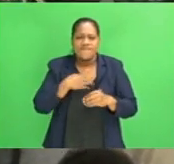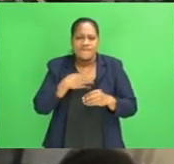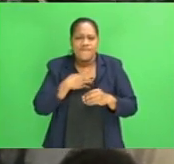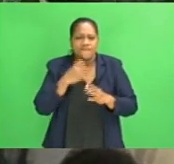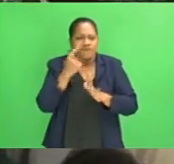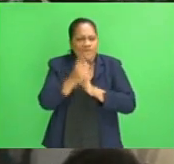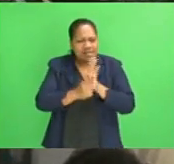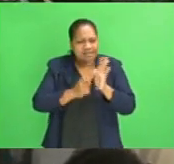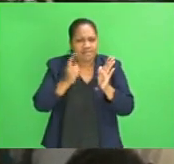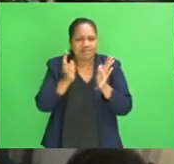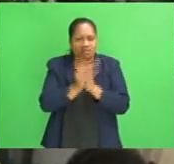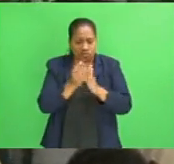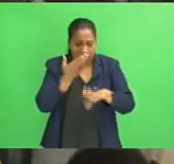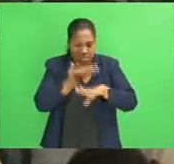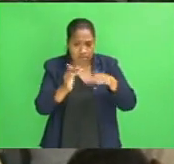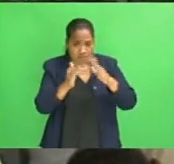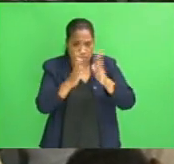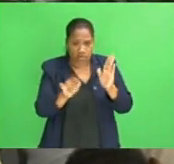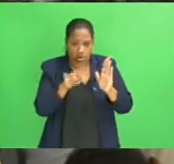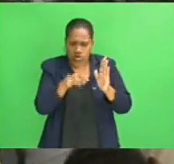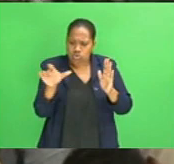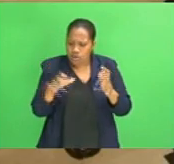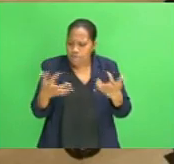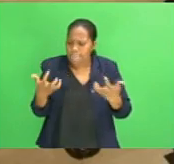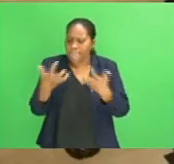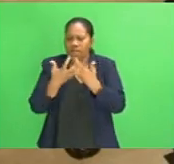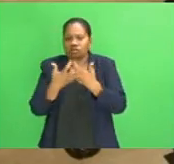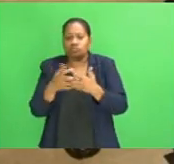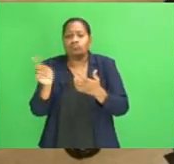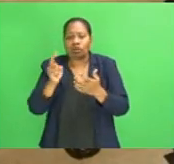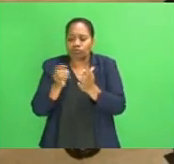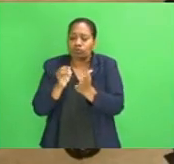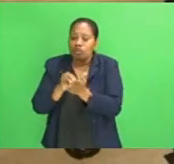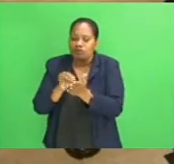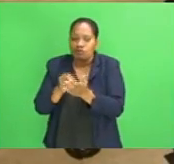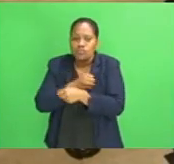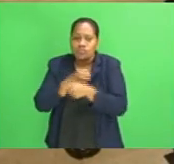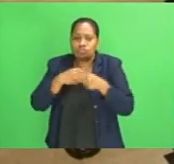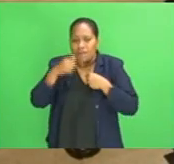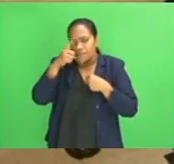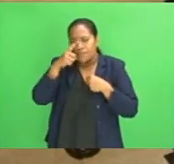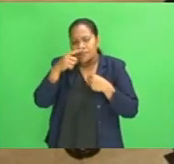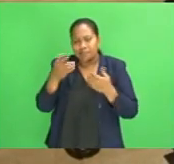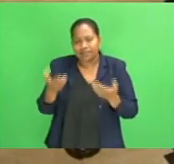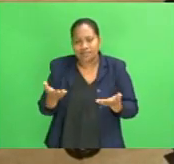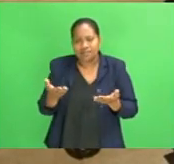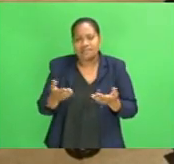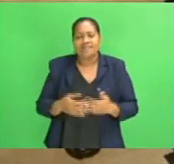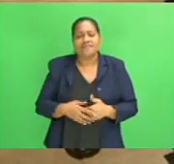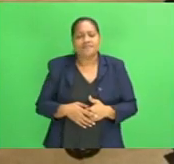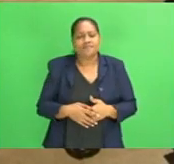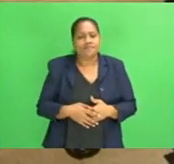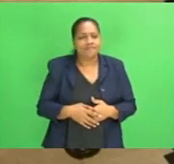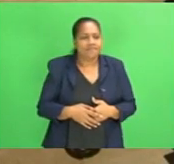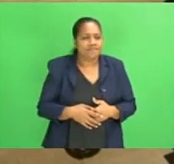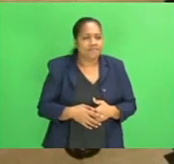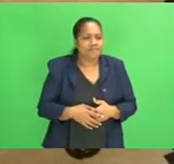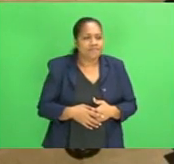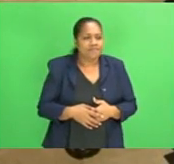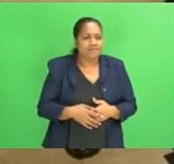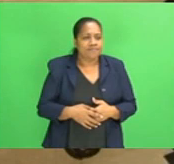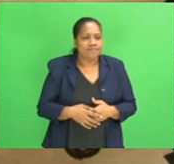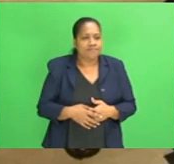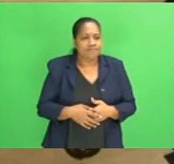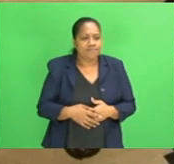in these new quarters should be matched by an extra measure of service to our people. Because as your well-being improves